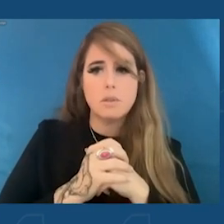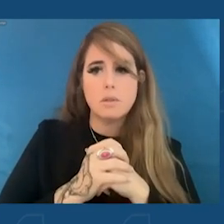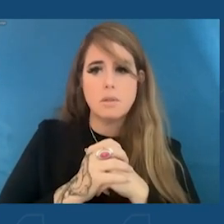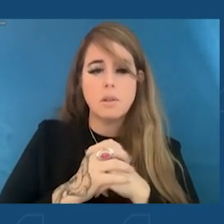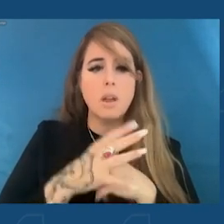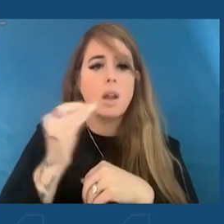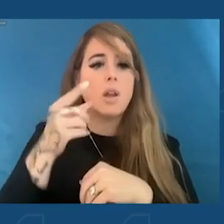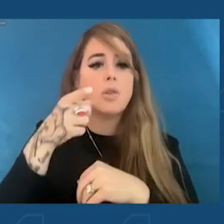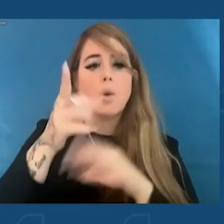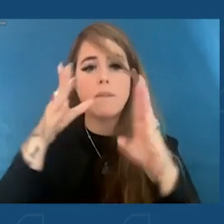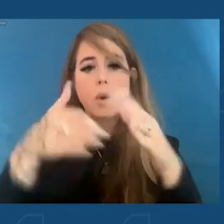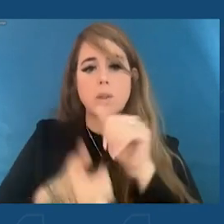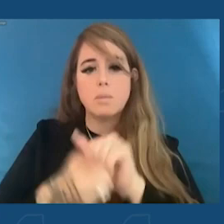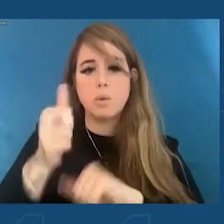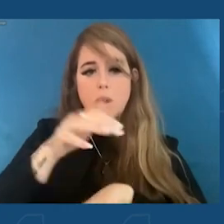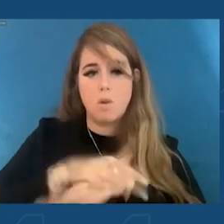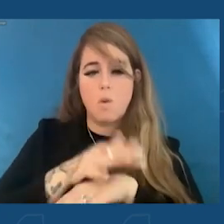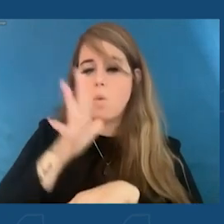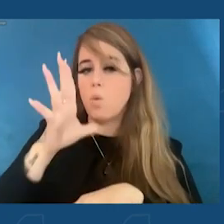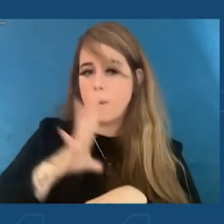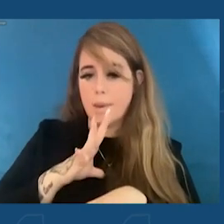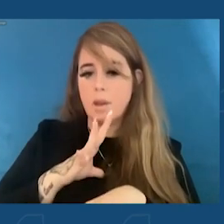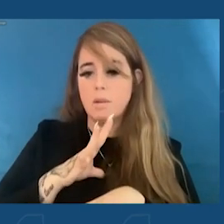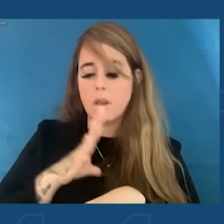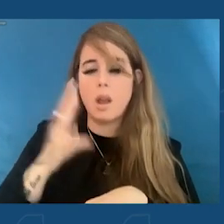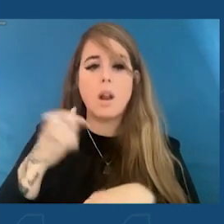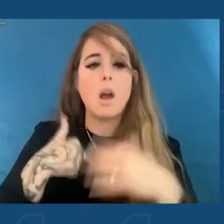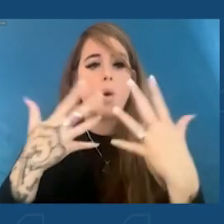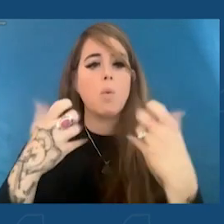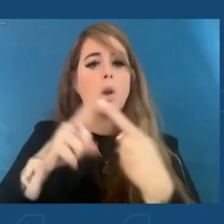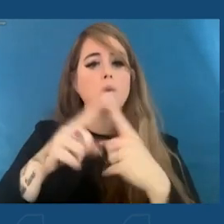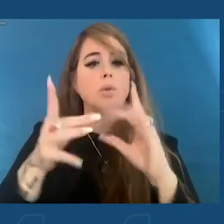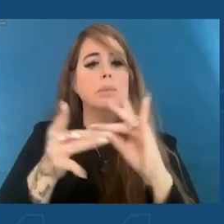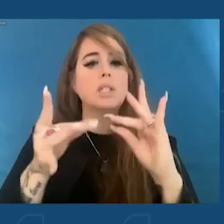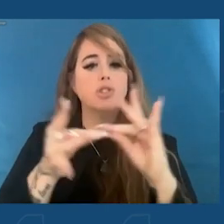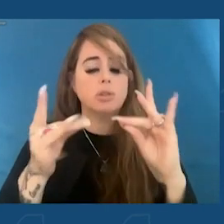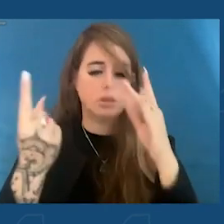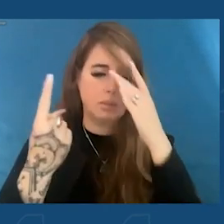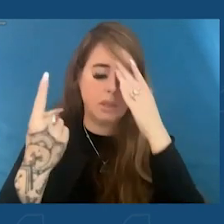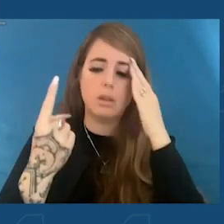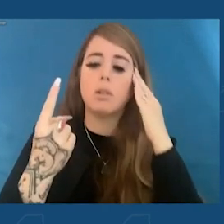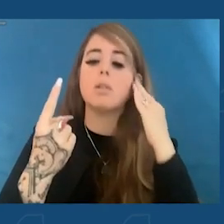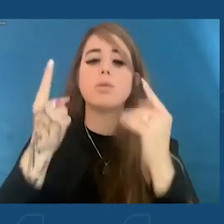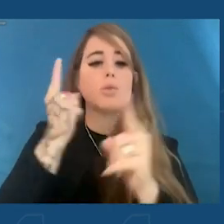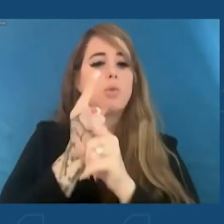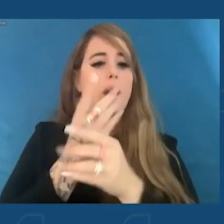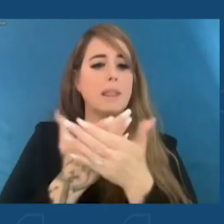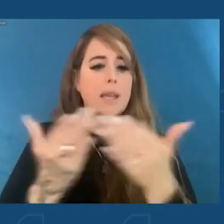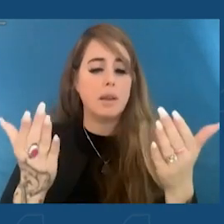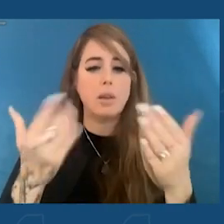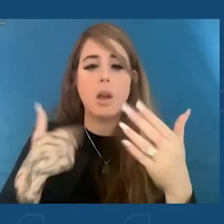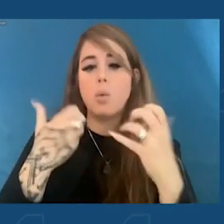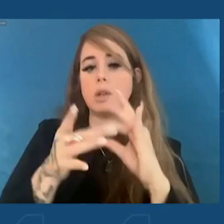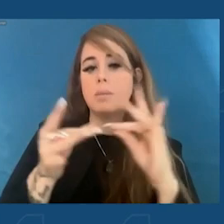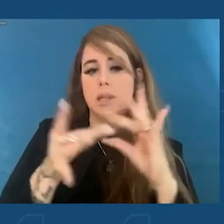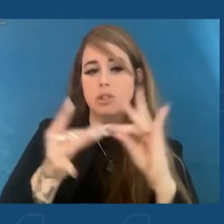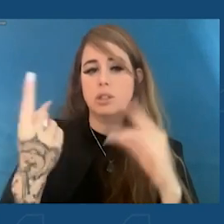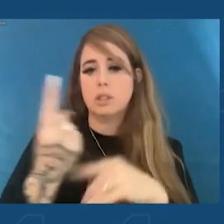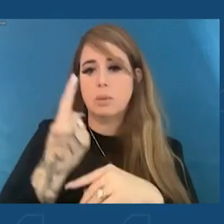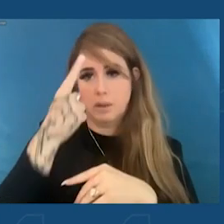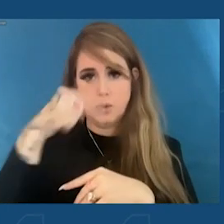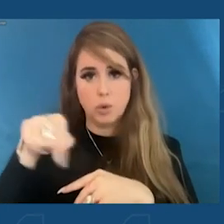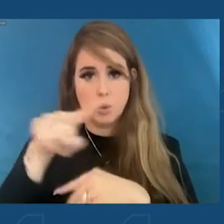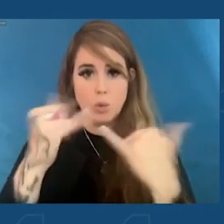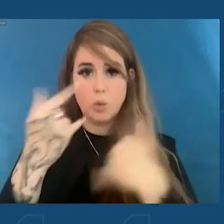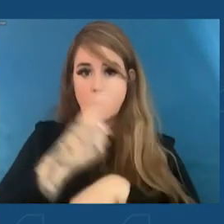focus primarily on women, right? And I want to point something out, which is the right thing. I want to point something out. Today, if